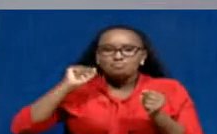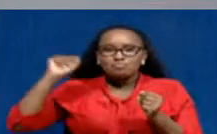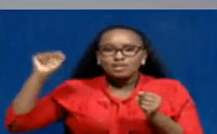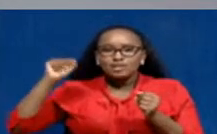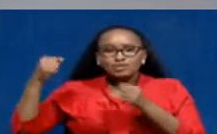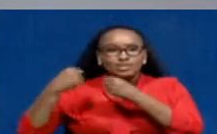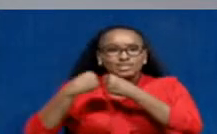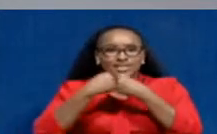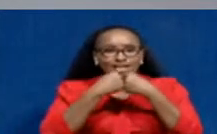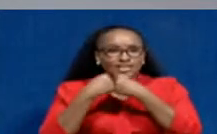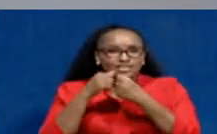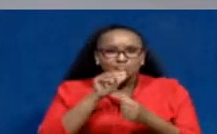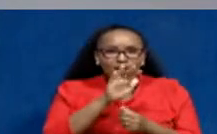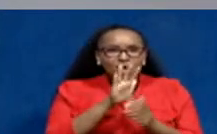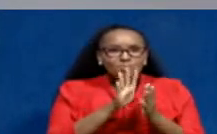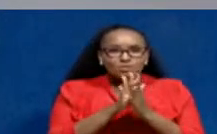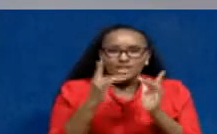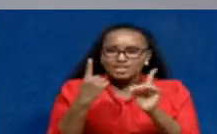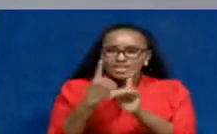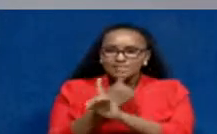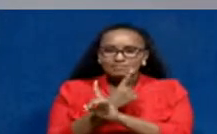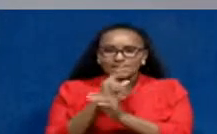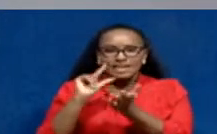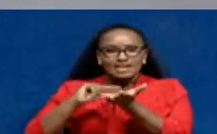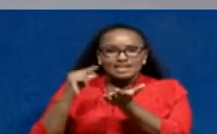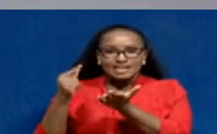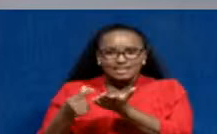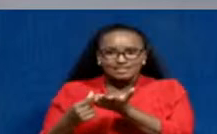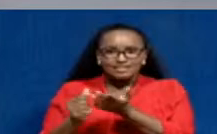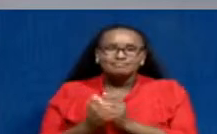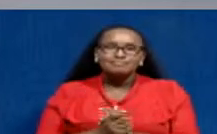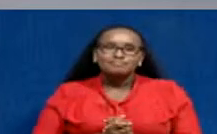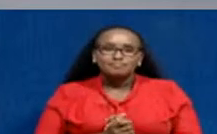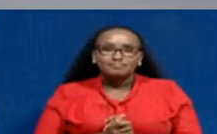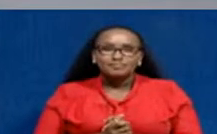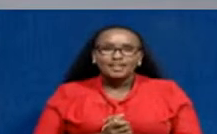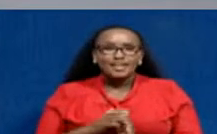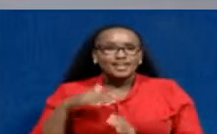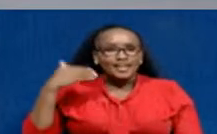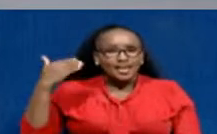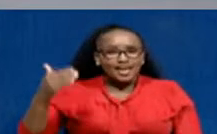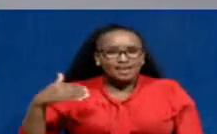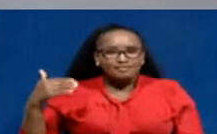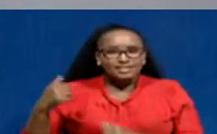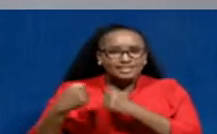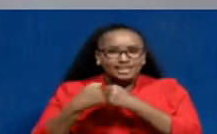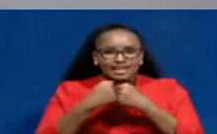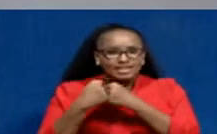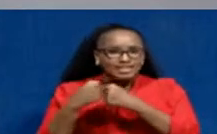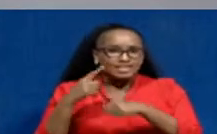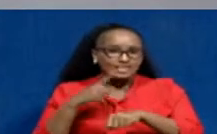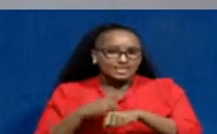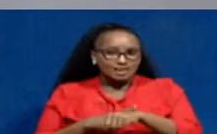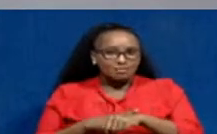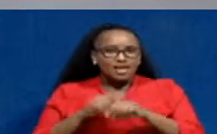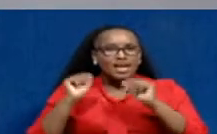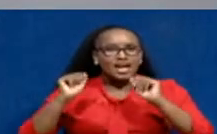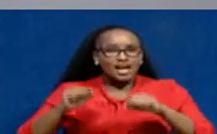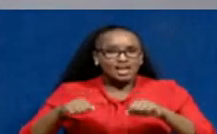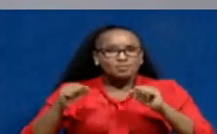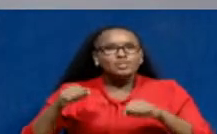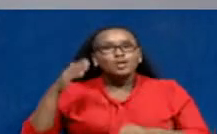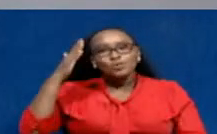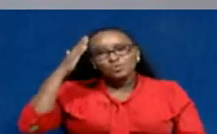misfortunes with unparalleled grace. In every low moment, he acknowledged